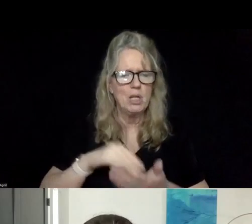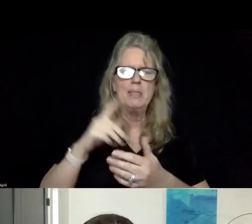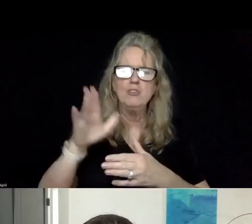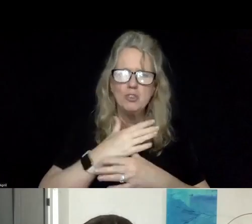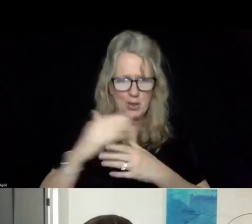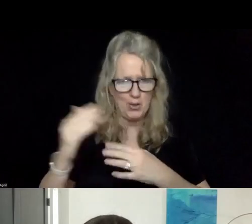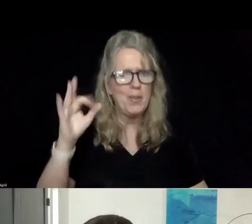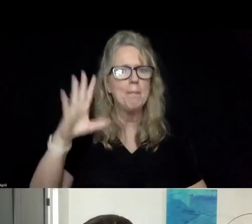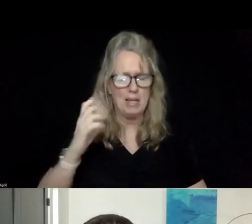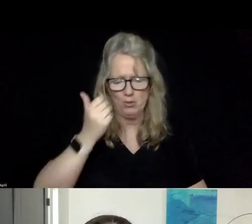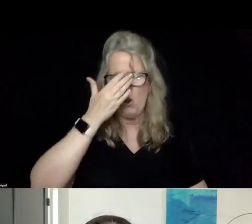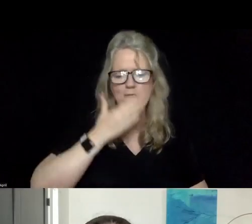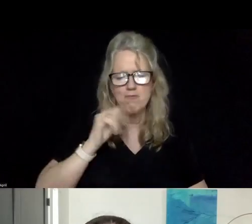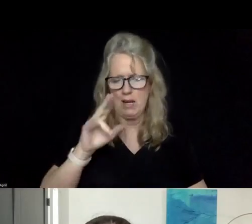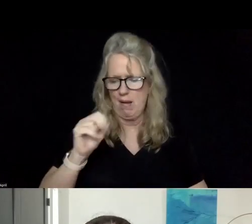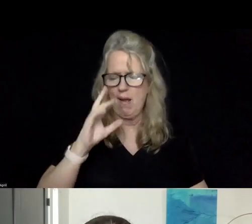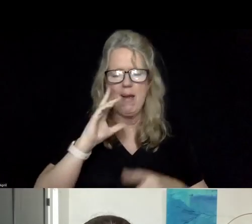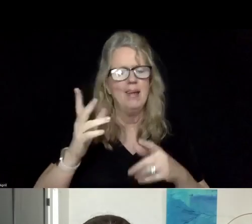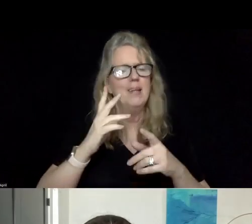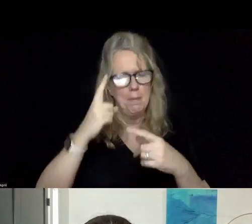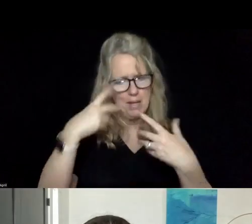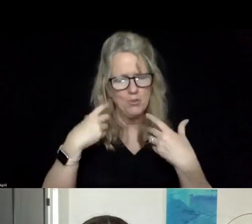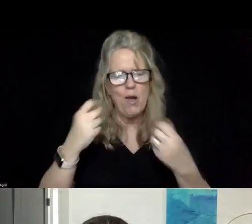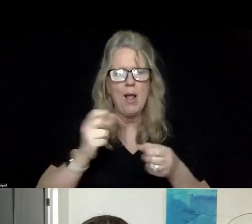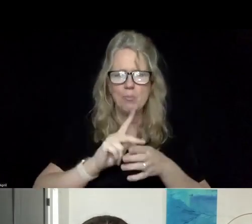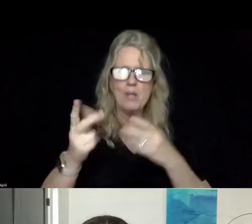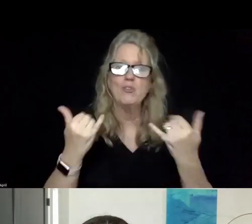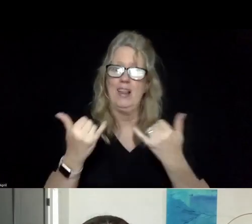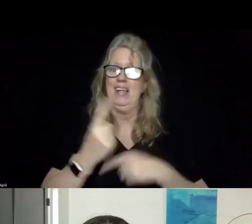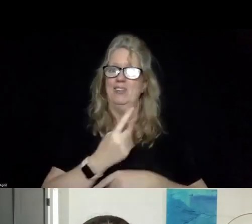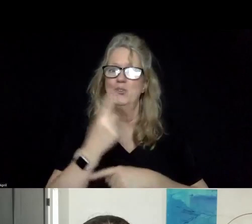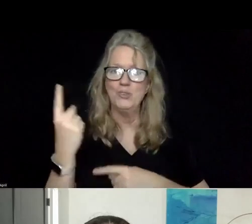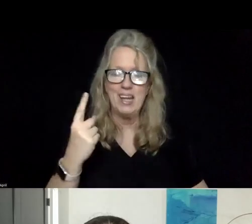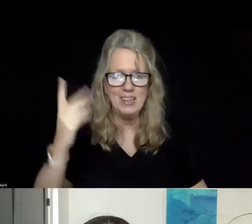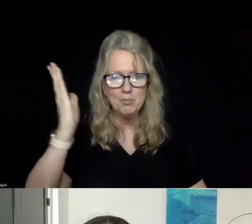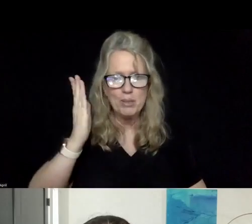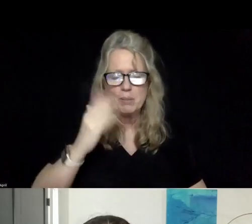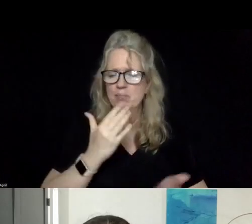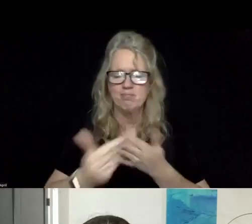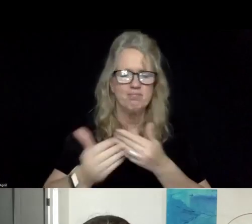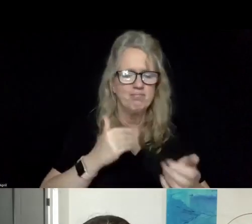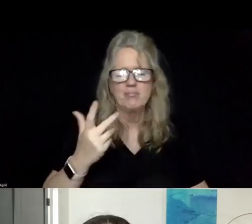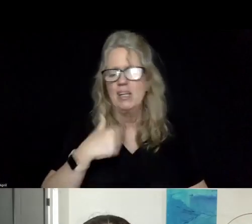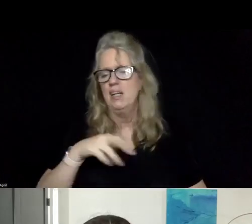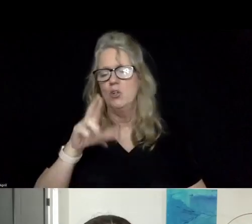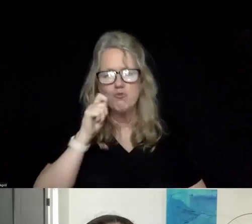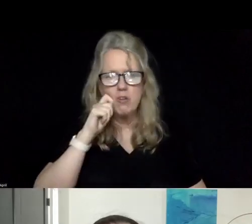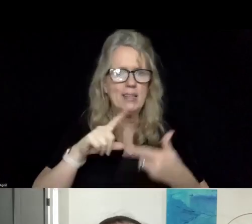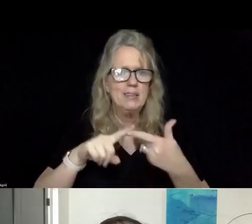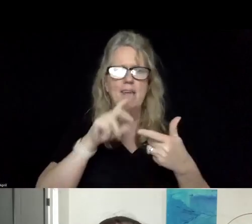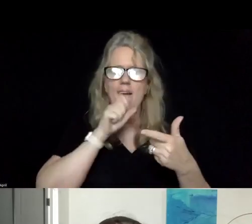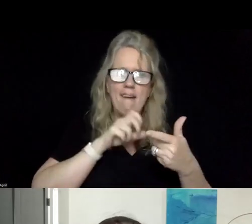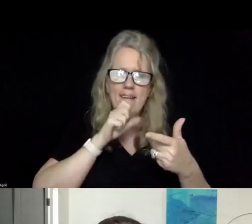frontline mental health professionals, much like today's presentation, regardless of race or religious